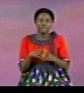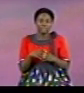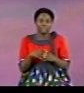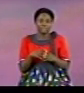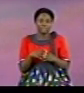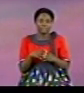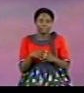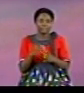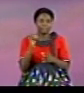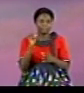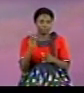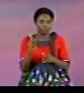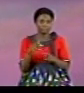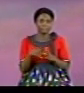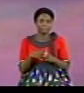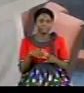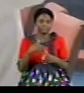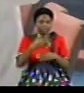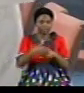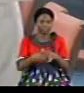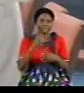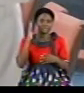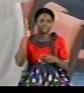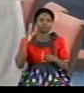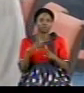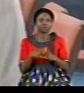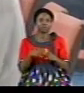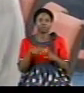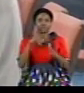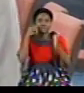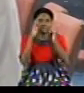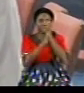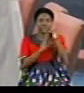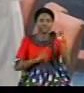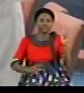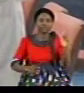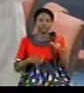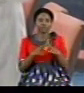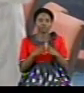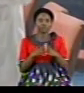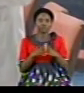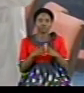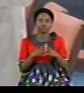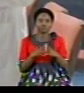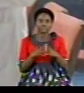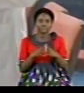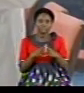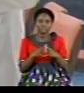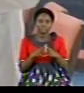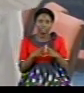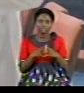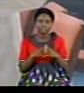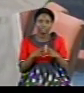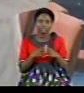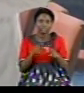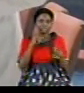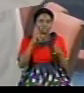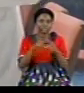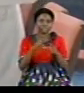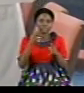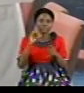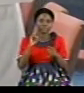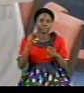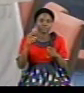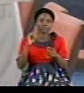Okay, so the next testimony. Praise the Lord. Brethren, I present to you Sister Vivian Osain. Sister